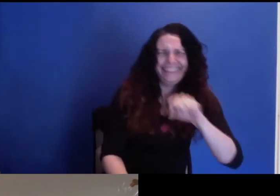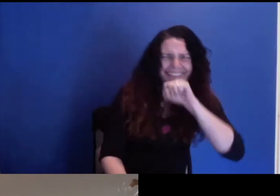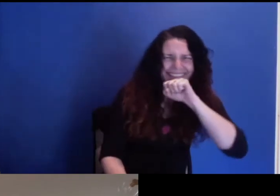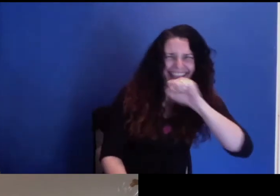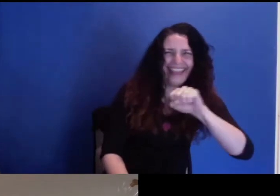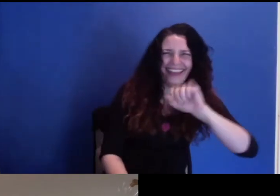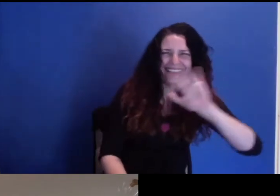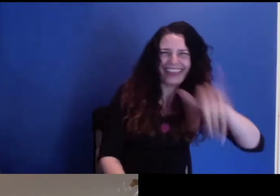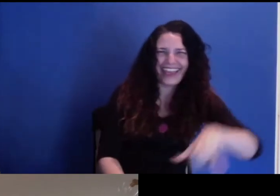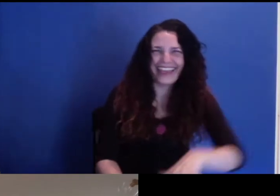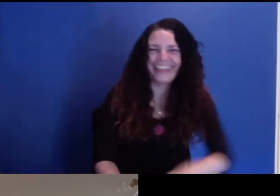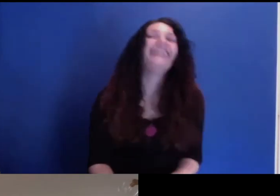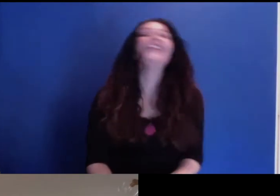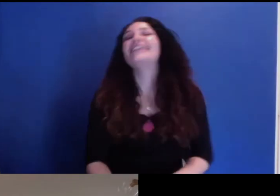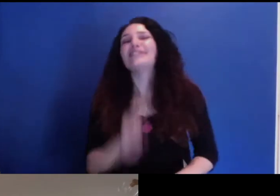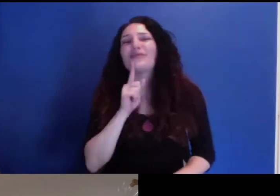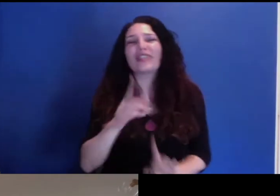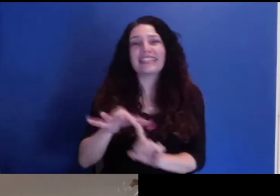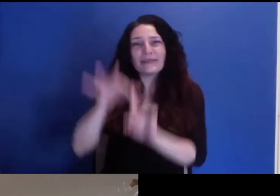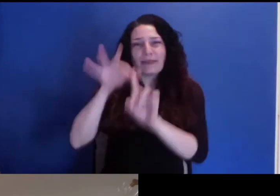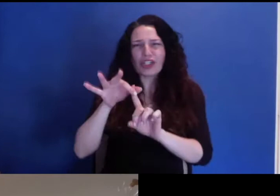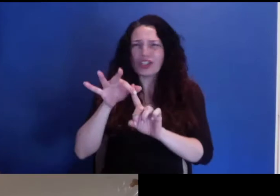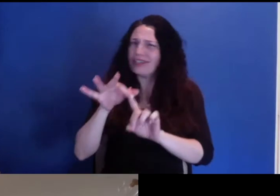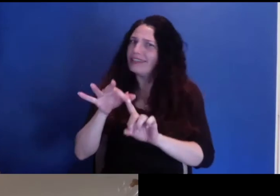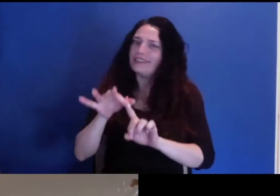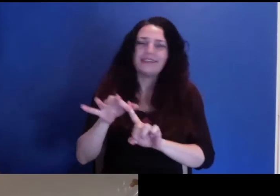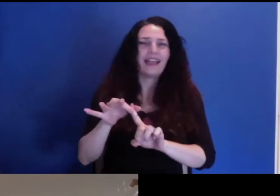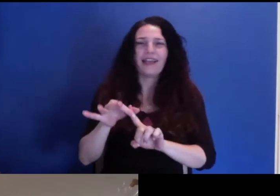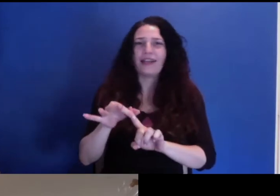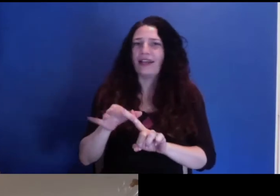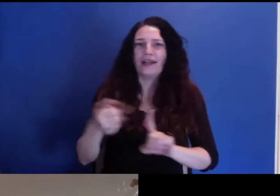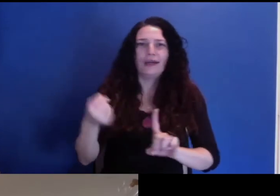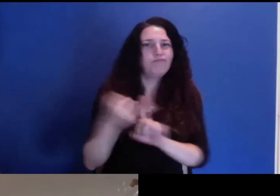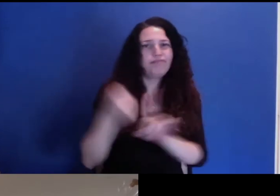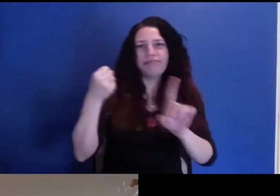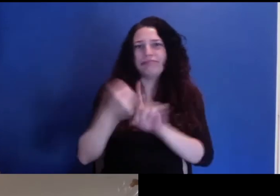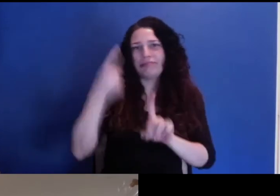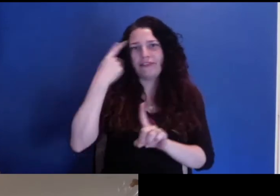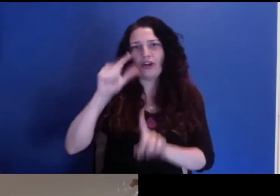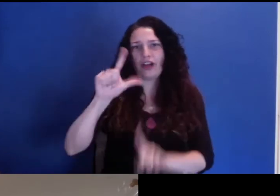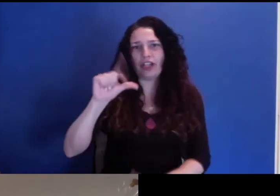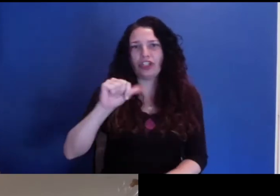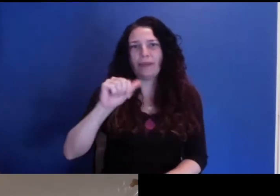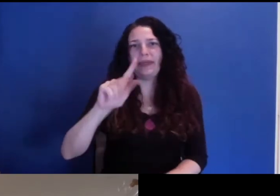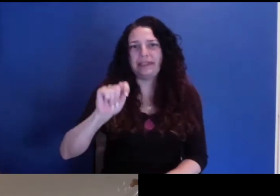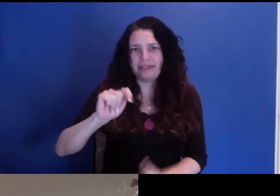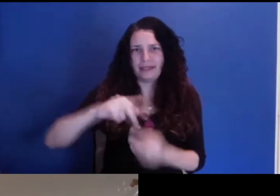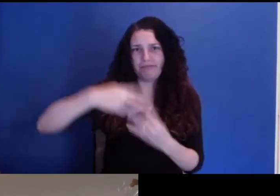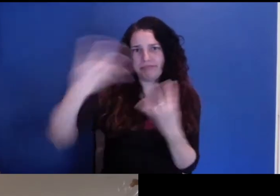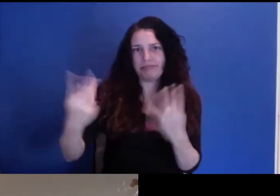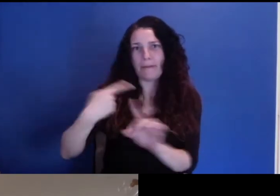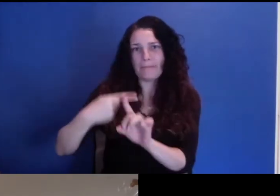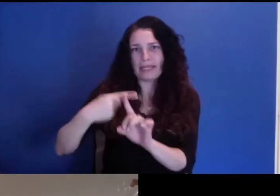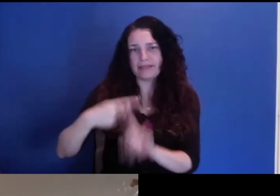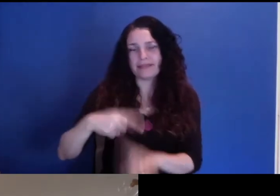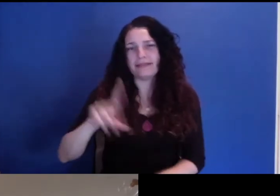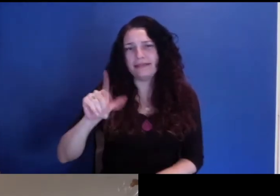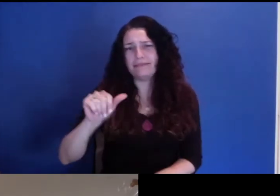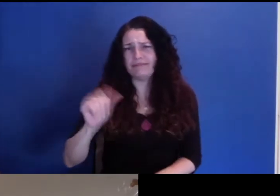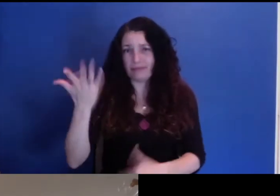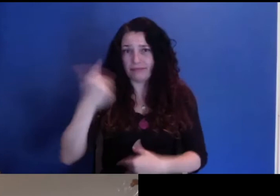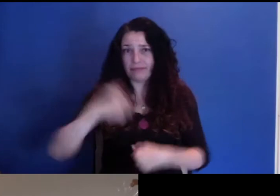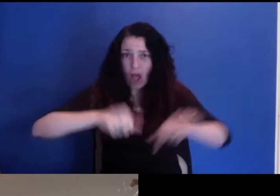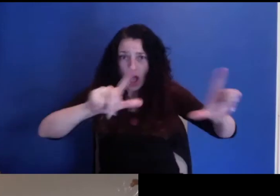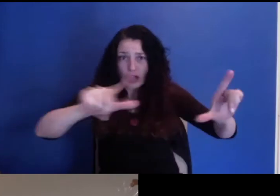new ground for LGBTQ plus and disability representation on scene. On screen, what scenes